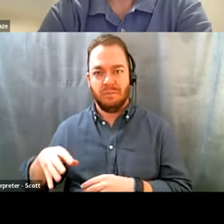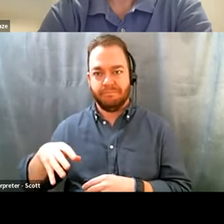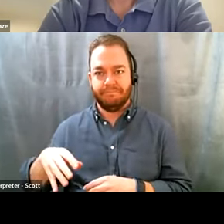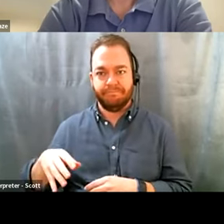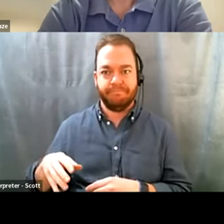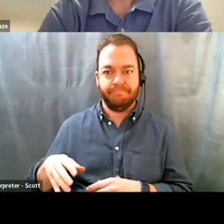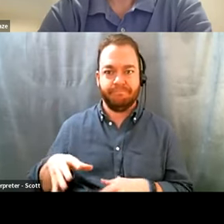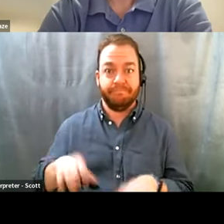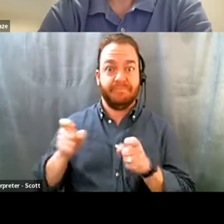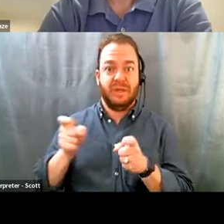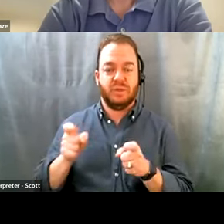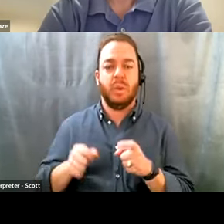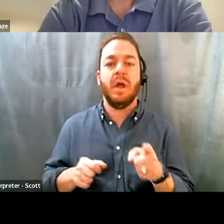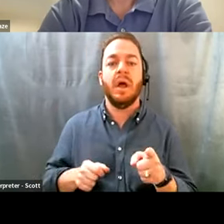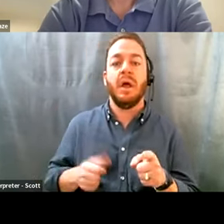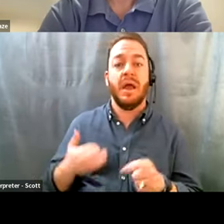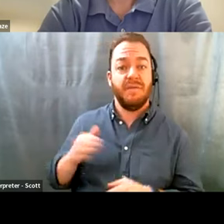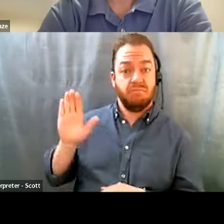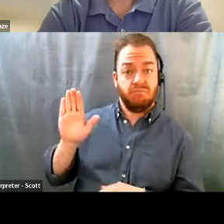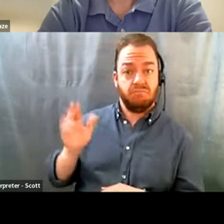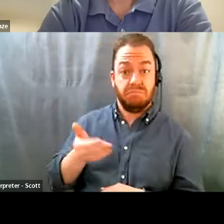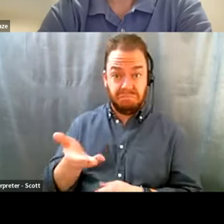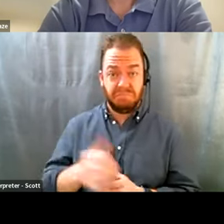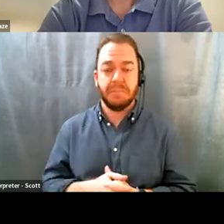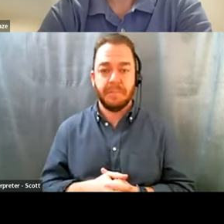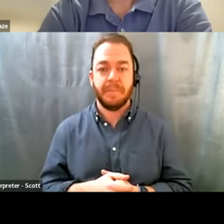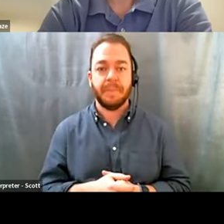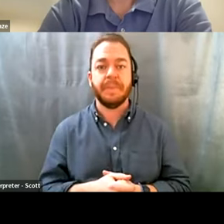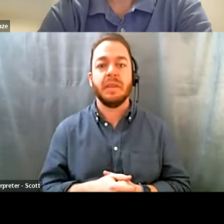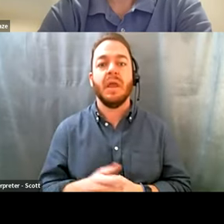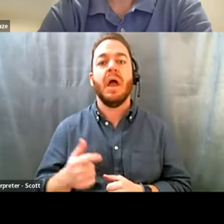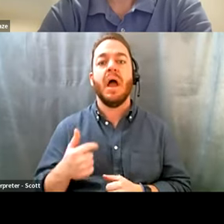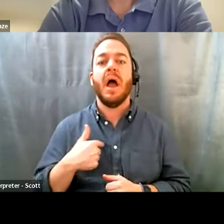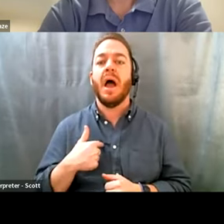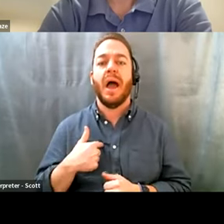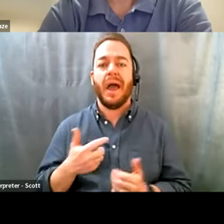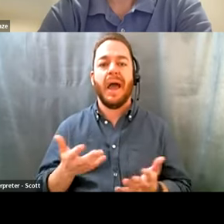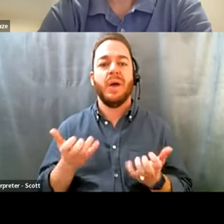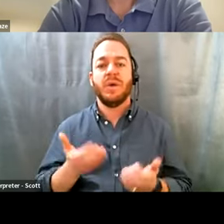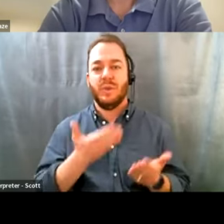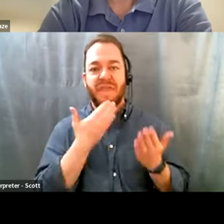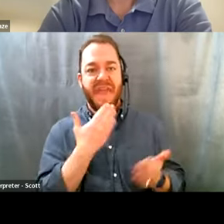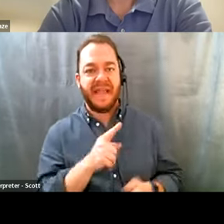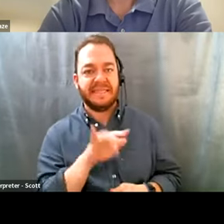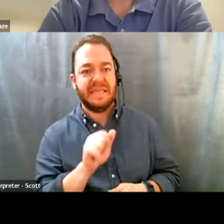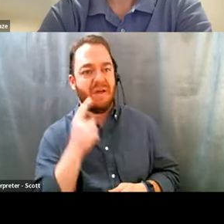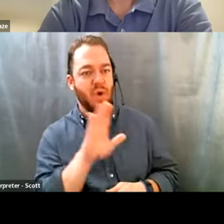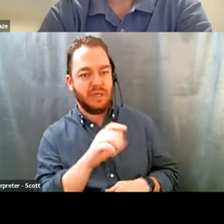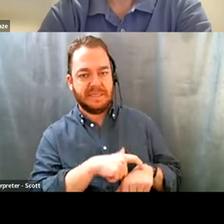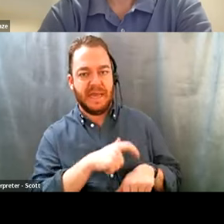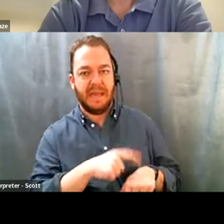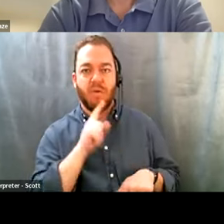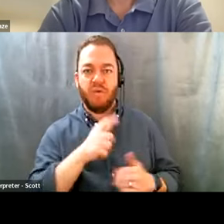airwaves here. Can I ask one question? I just wanted to thank Tia for her time. I